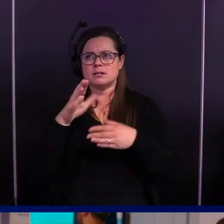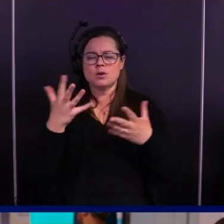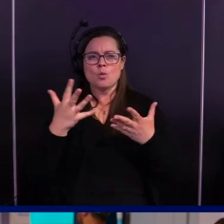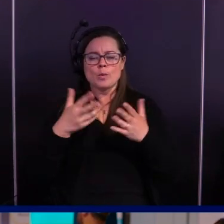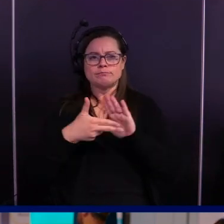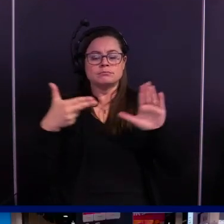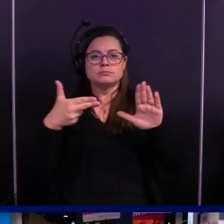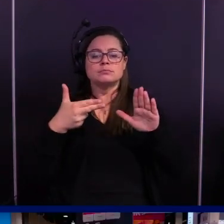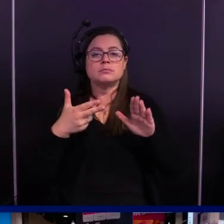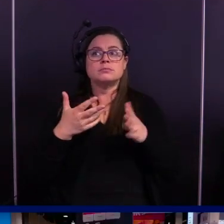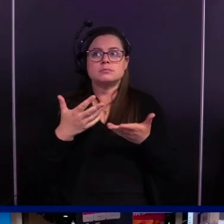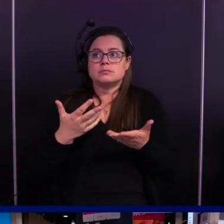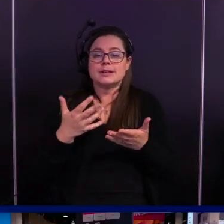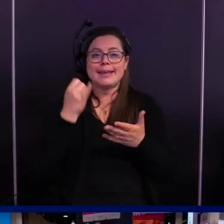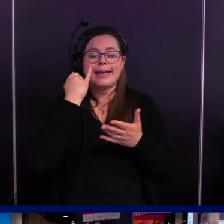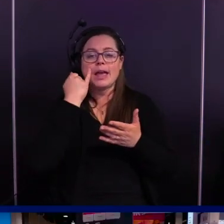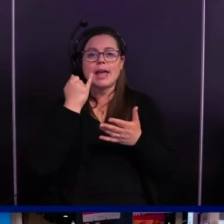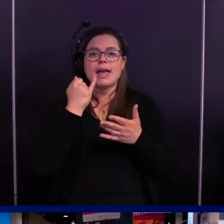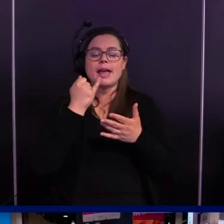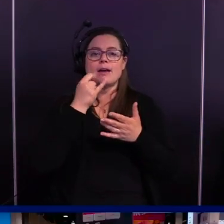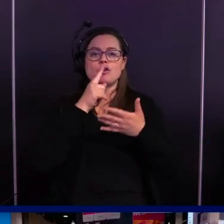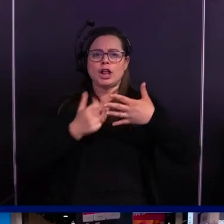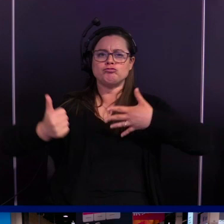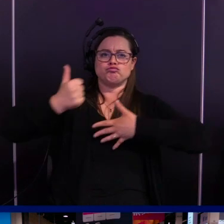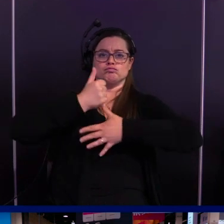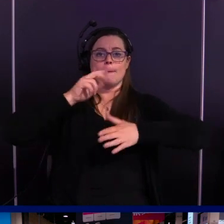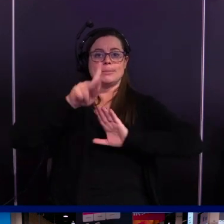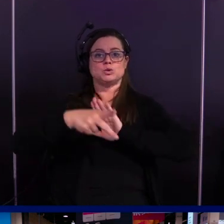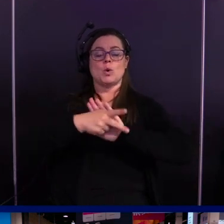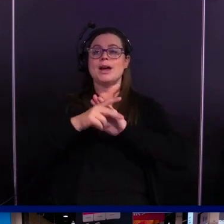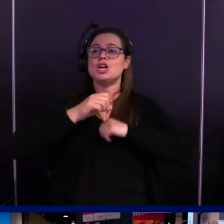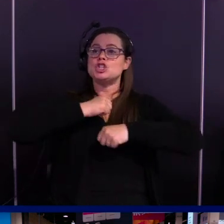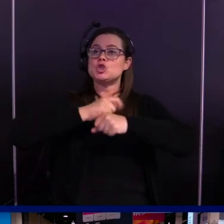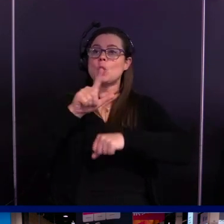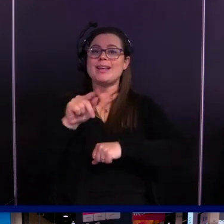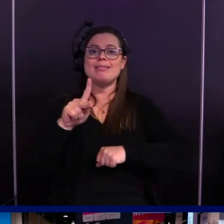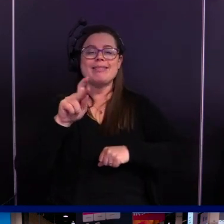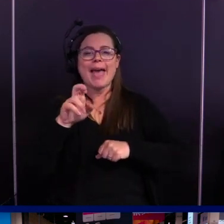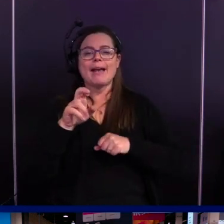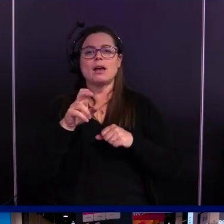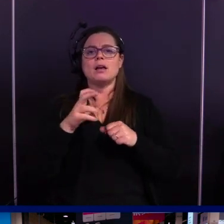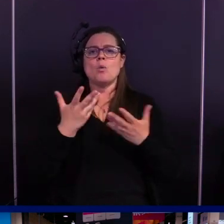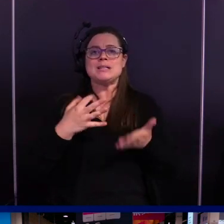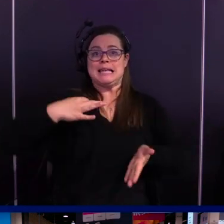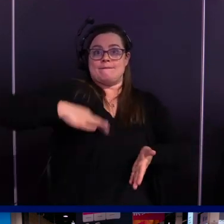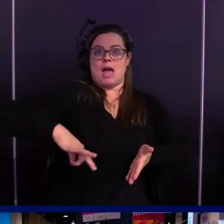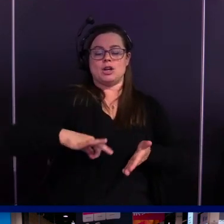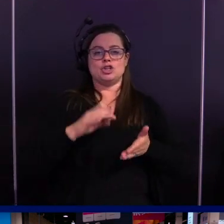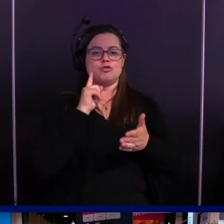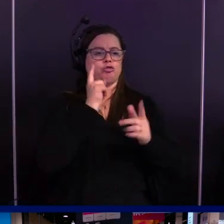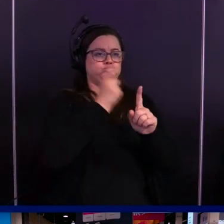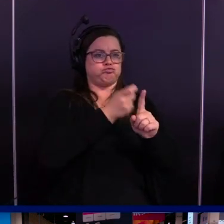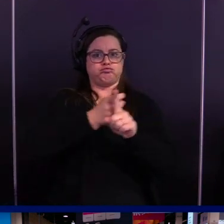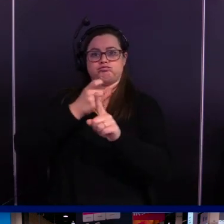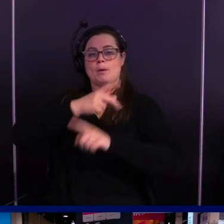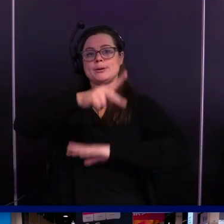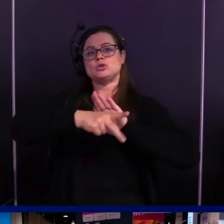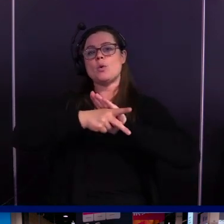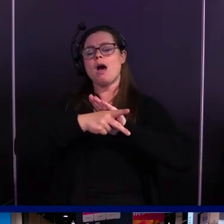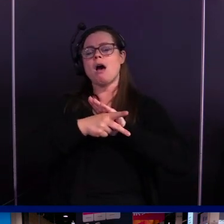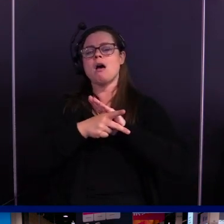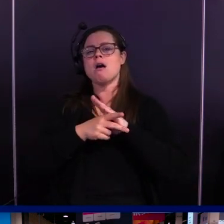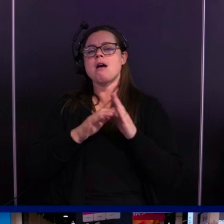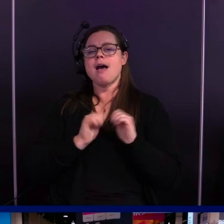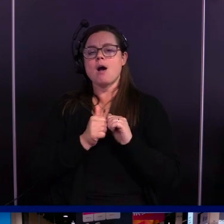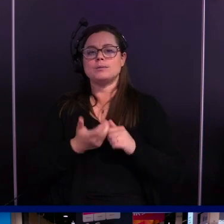what advantages do each of those, like what does Security Lake do to give an advantage to each one of those personas? Like, how is it persona-centric? I